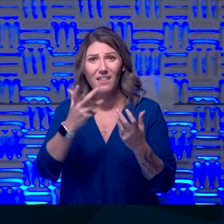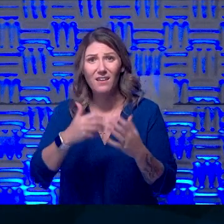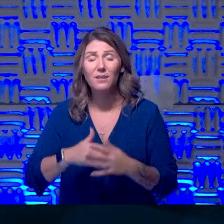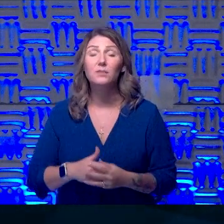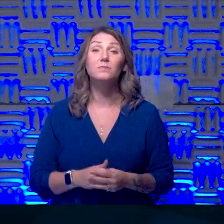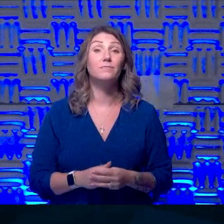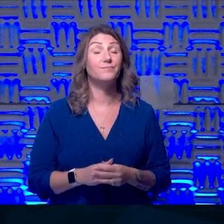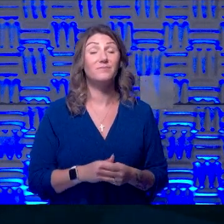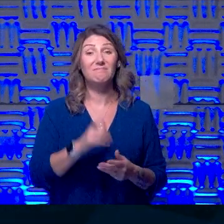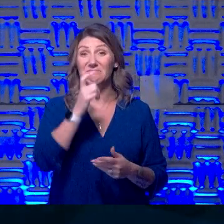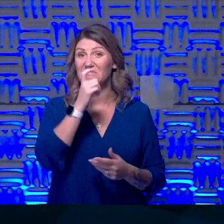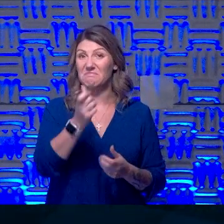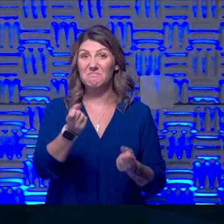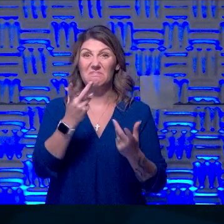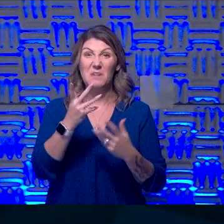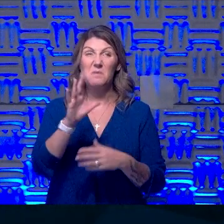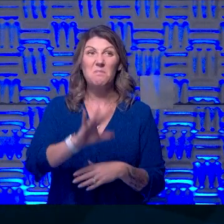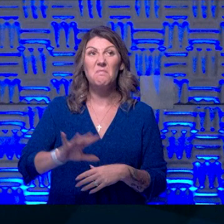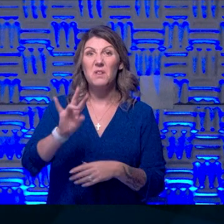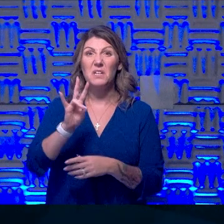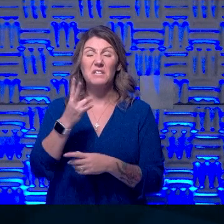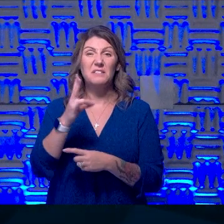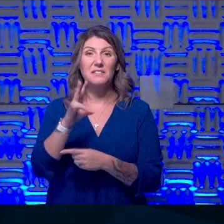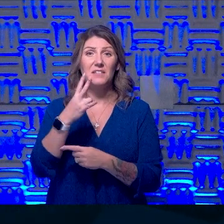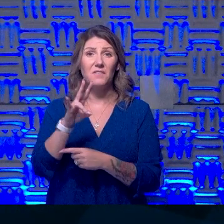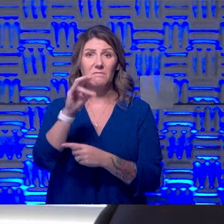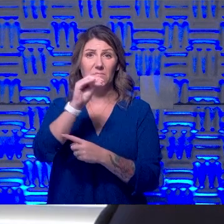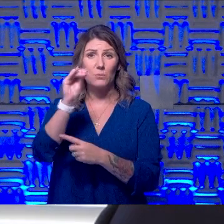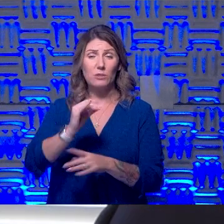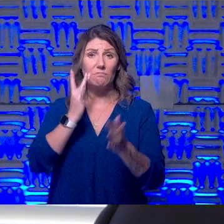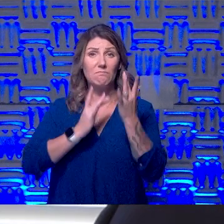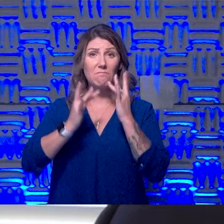much. Around 17% of the federal poverty level, and